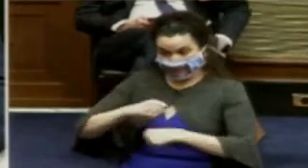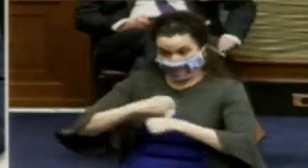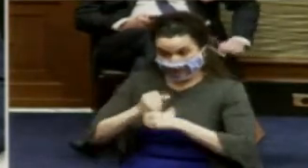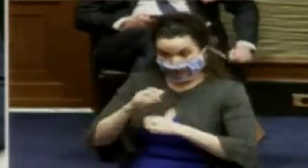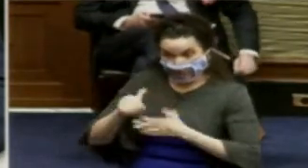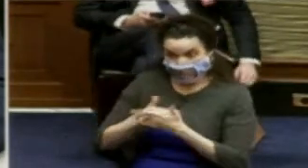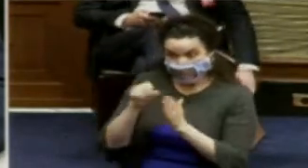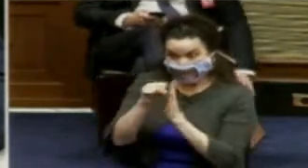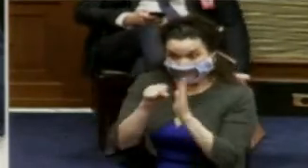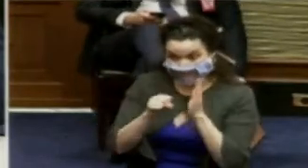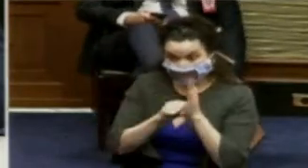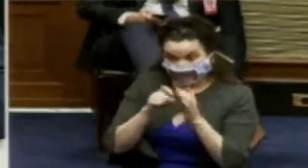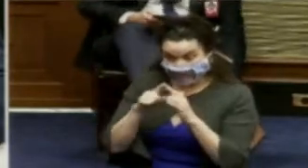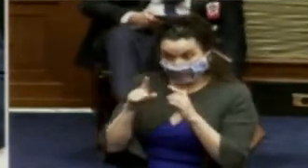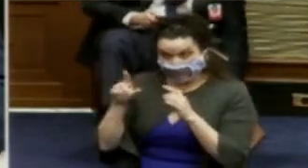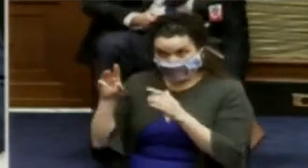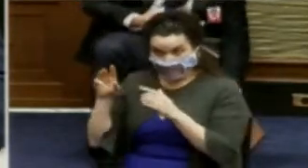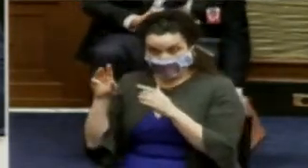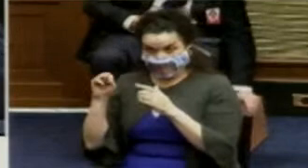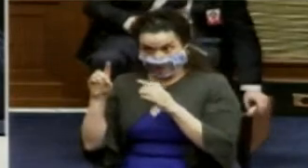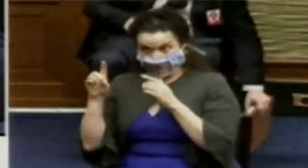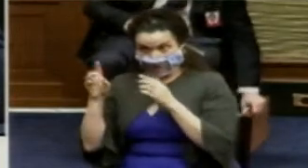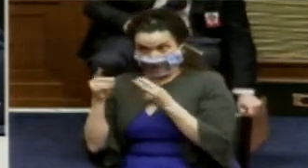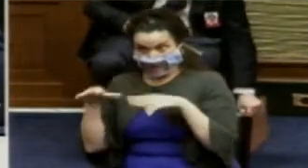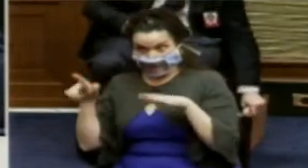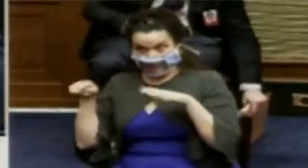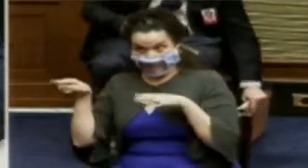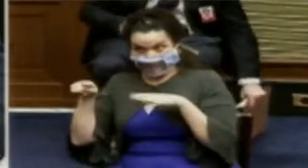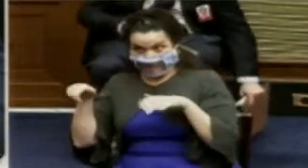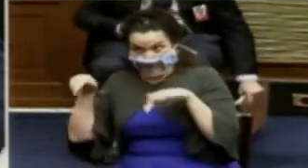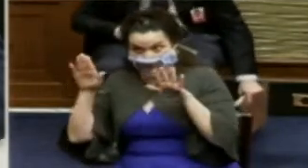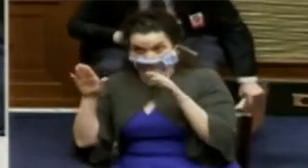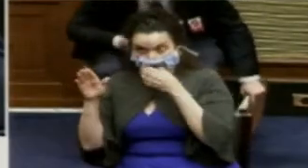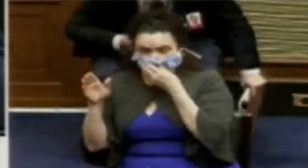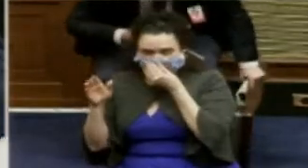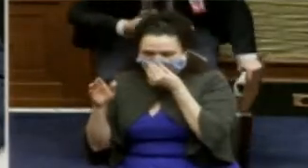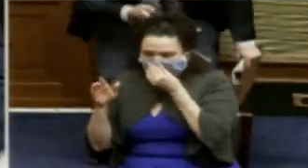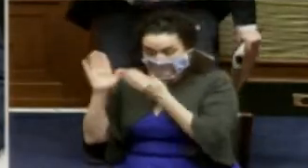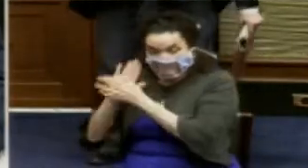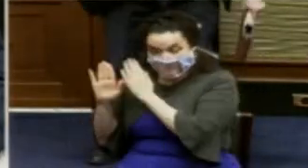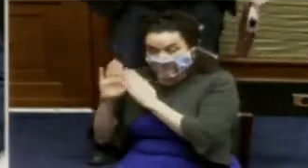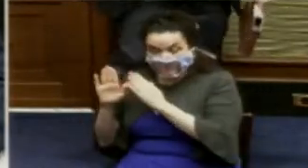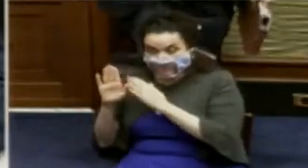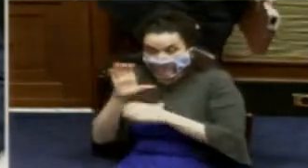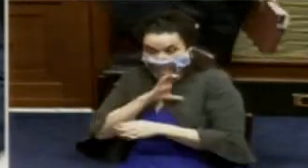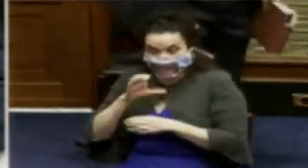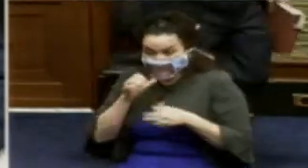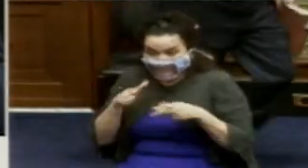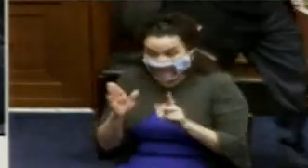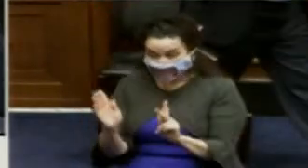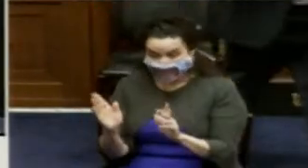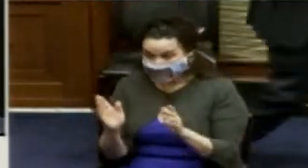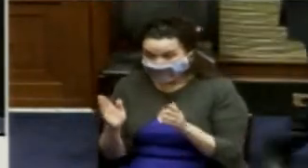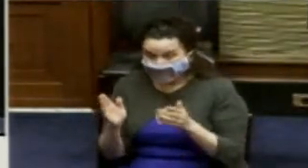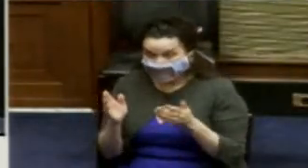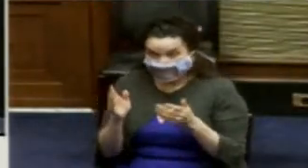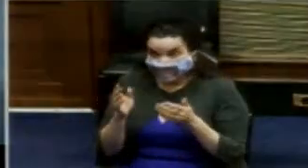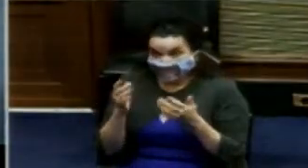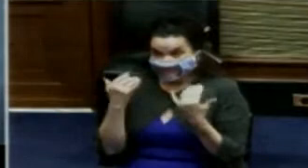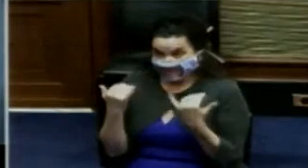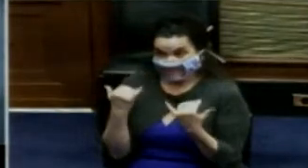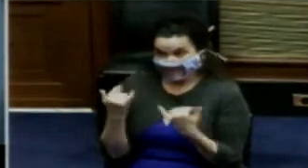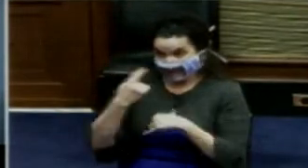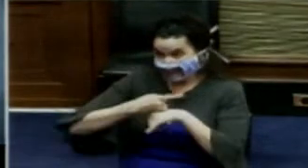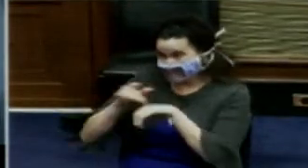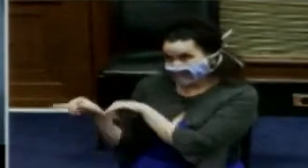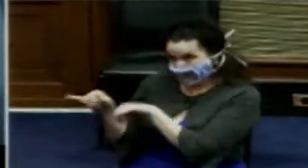what Congress could not do immediately, it cannot do today simply by the passage of time. All